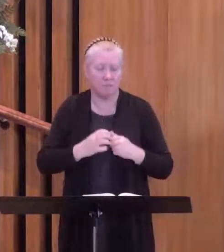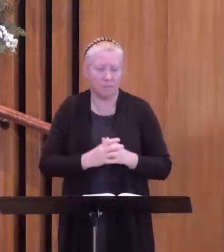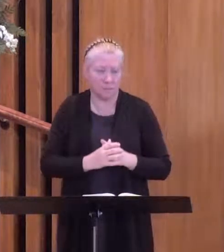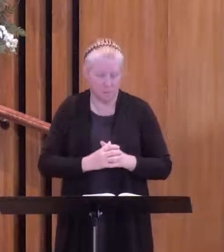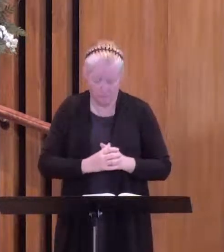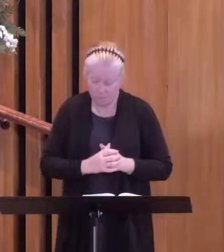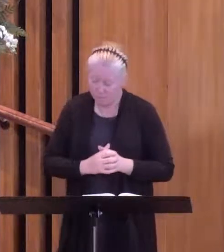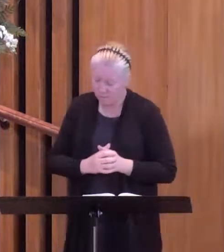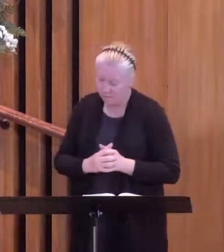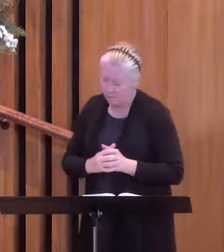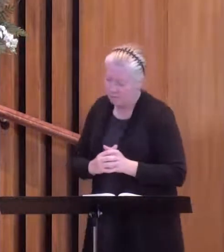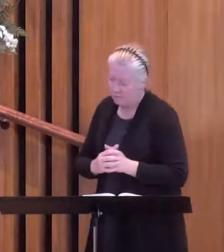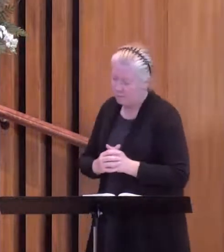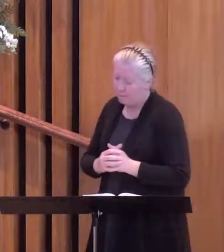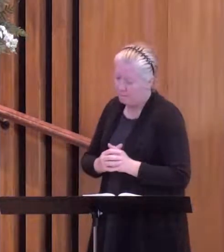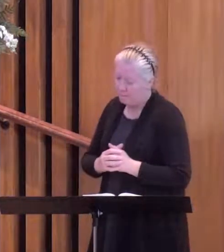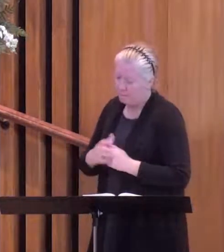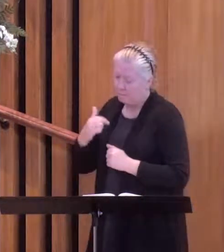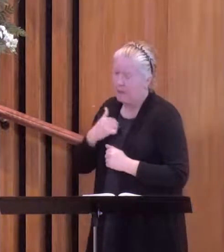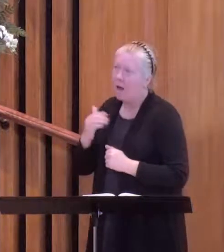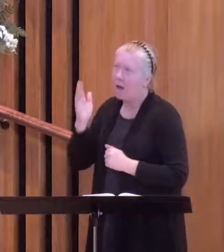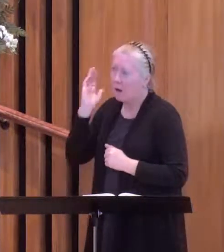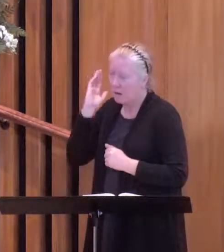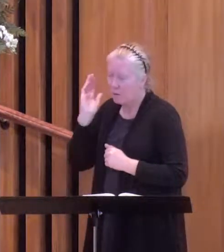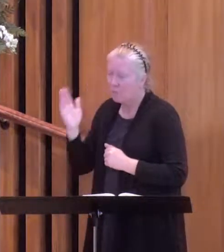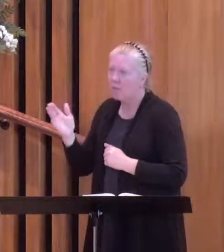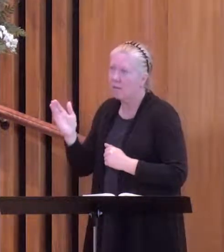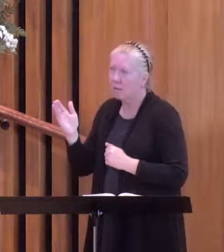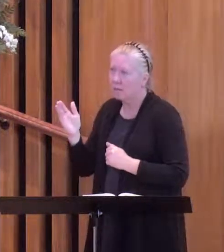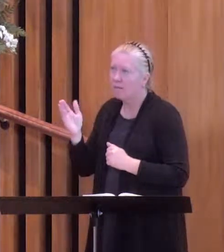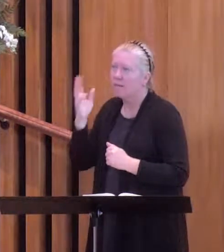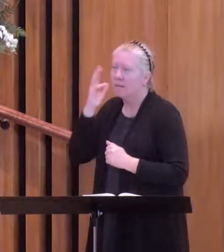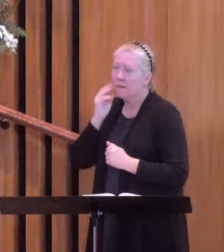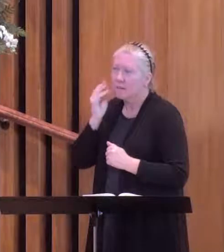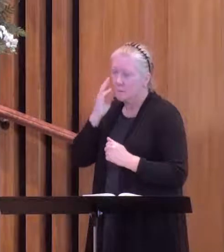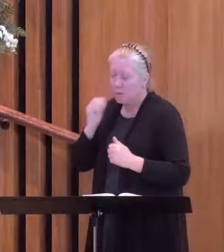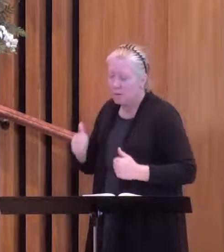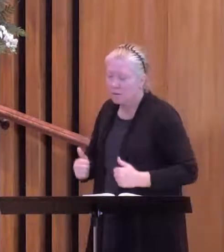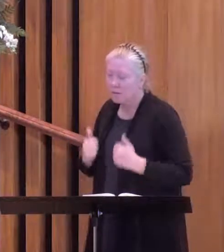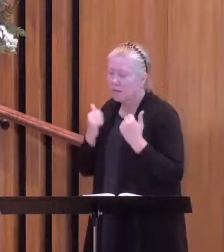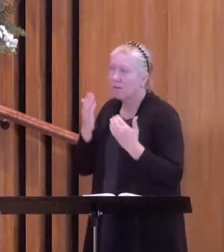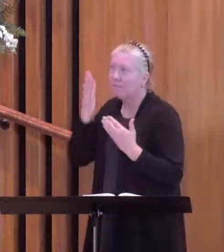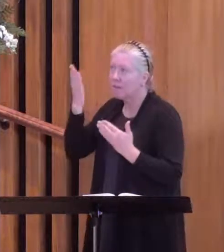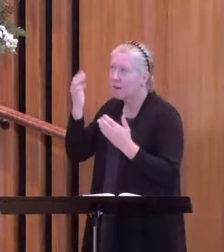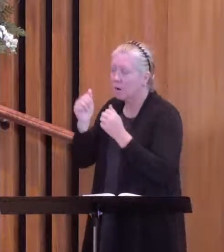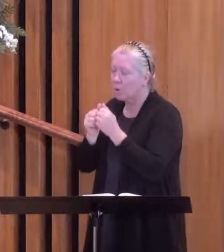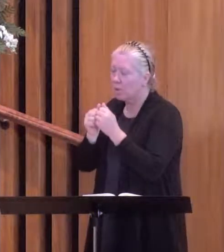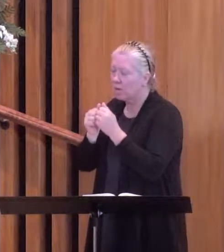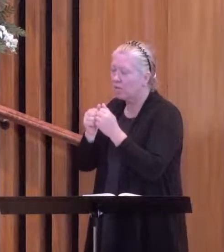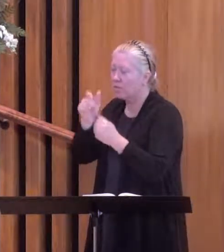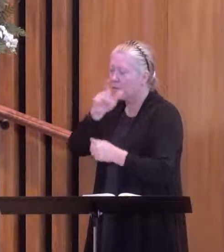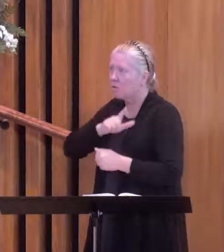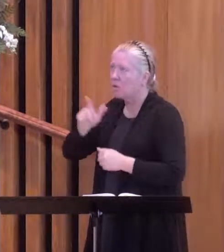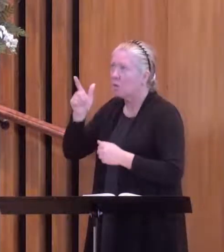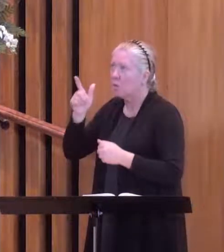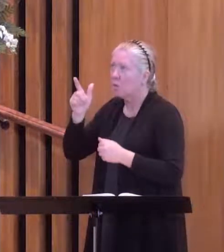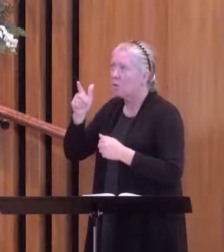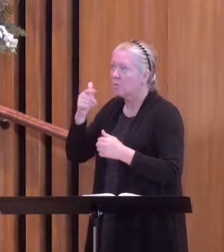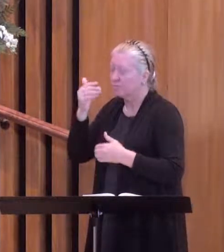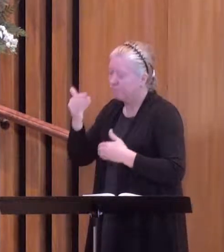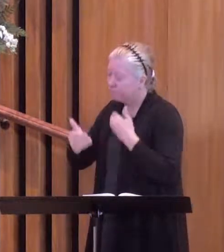life. I will walk before the Lord in the land of